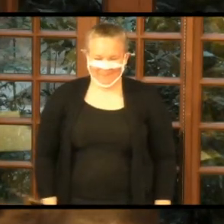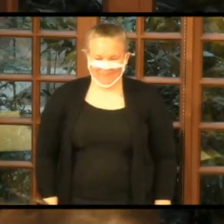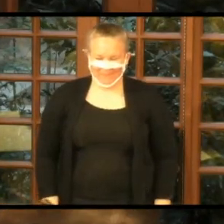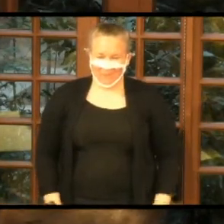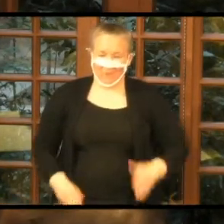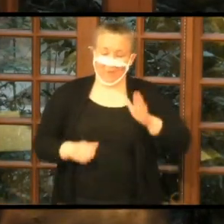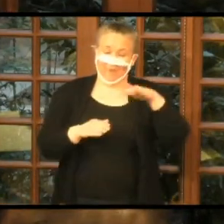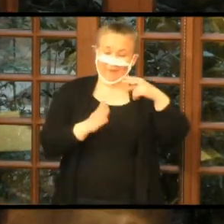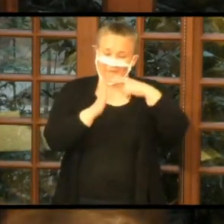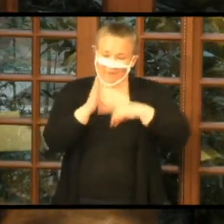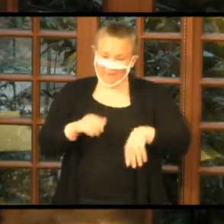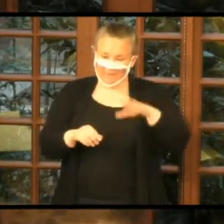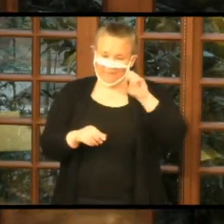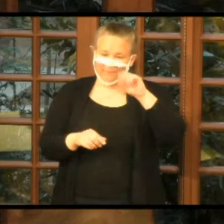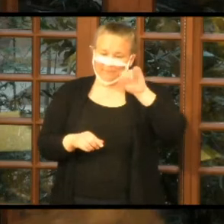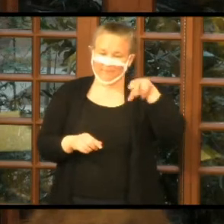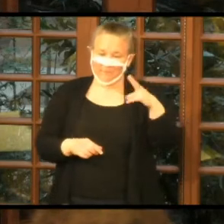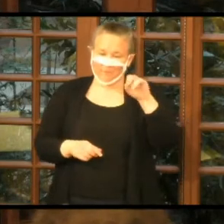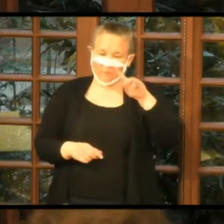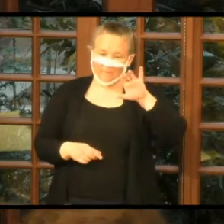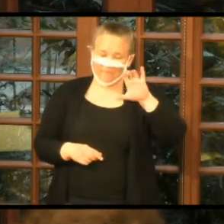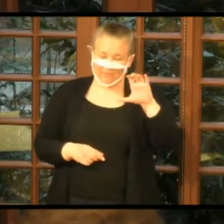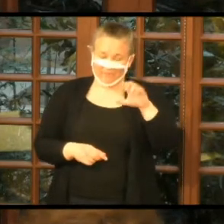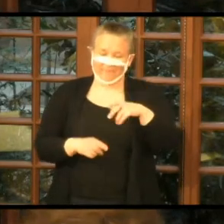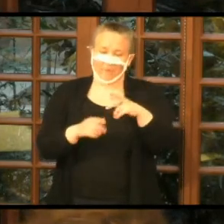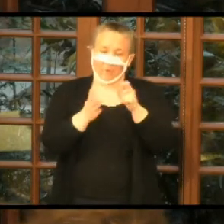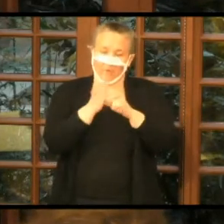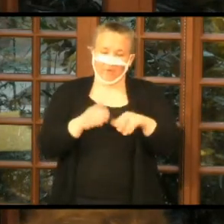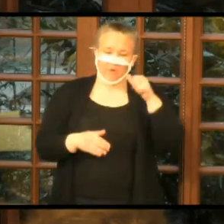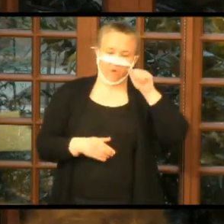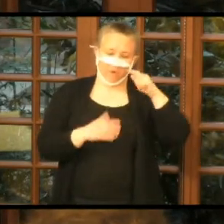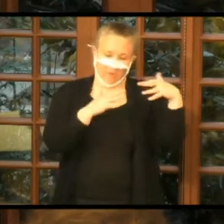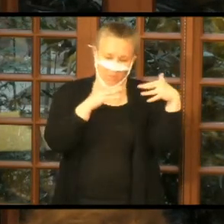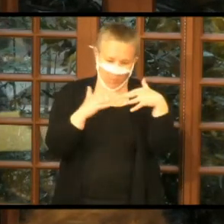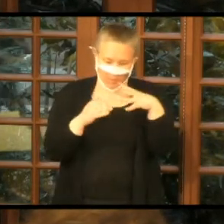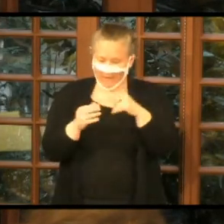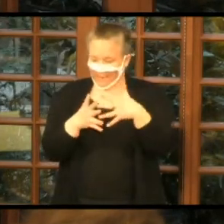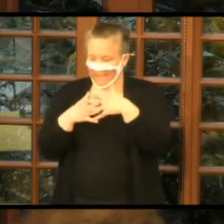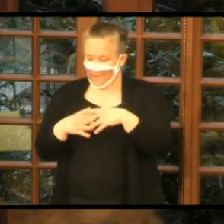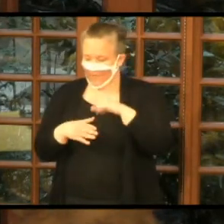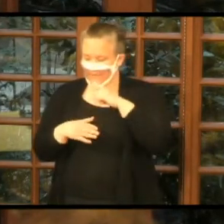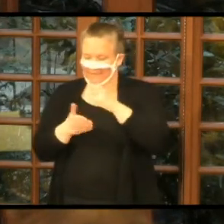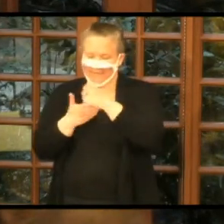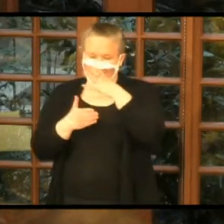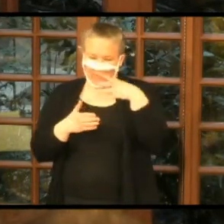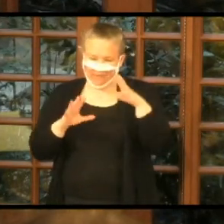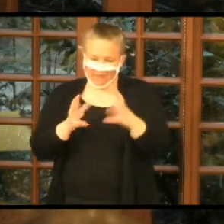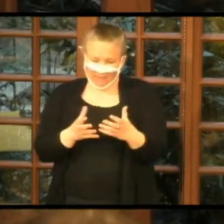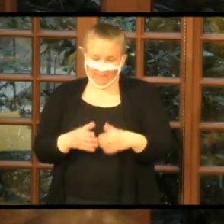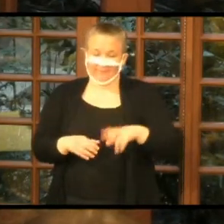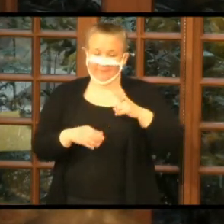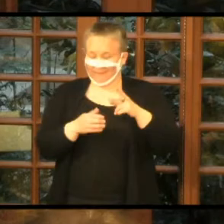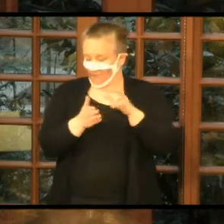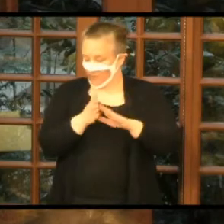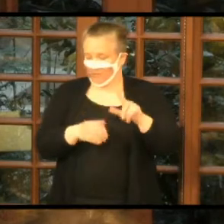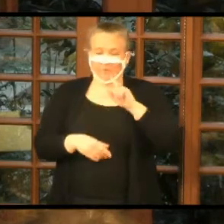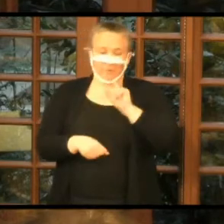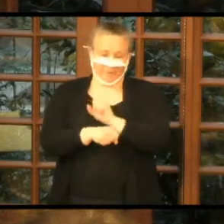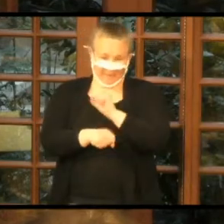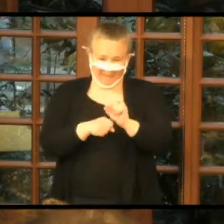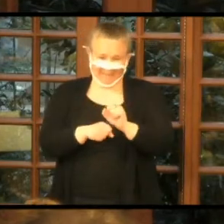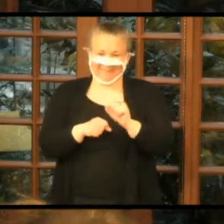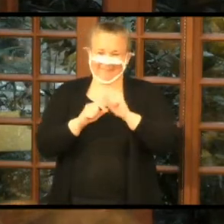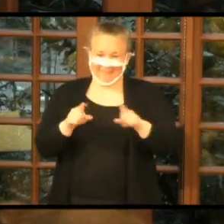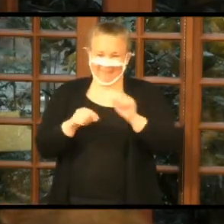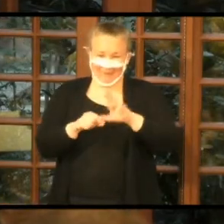Our next reader is Sara Nović. Sara is the author of Girl at War and America is Immigrants. Her second novel, True Biz, is out from Random House